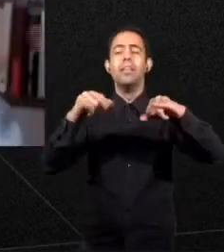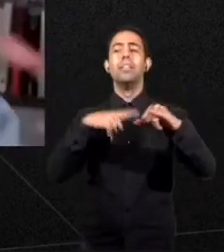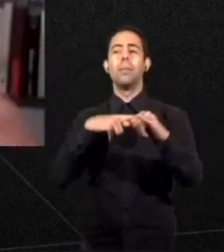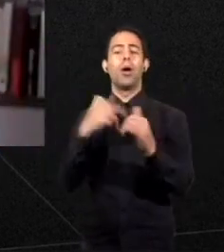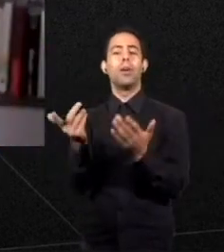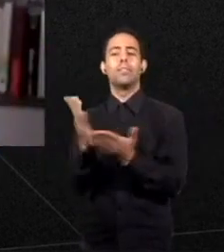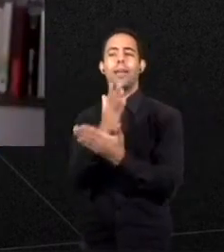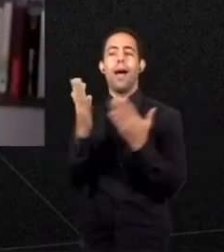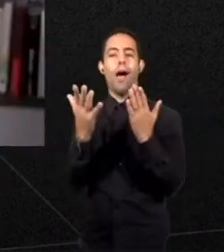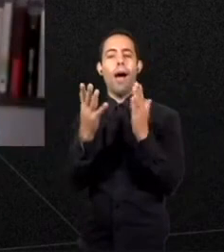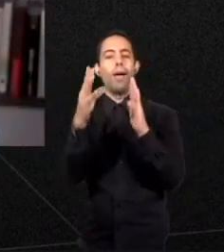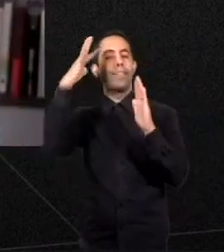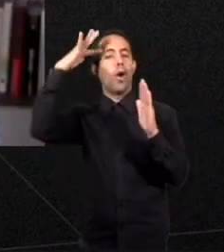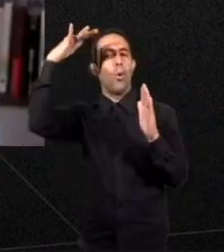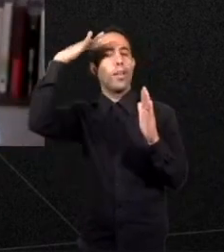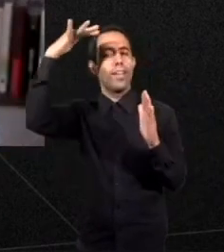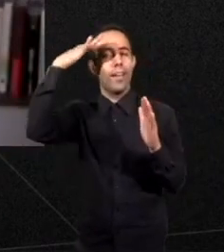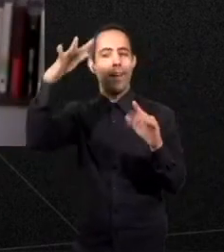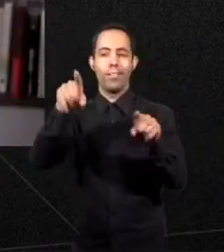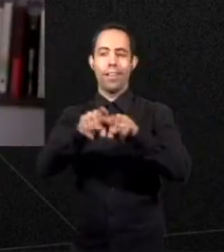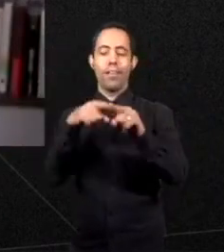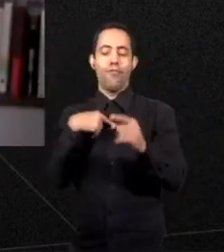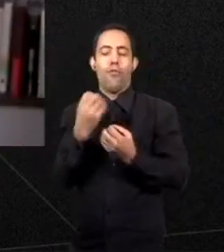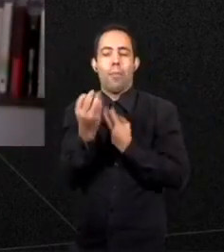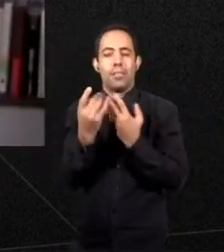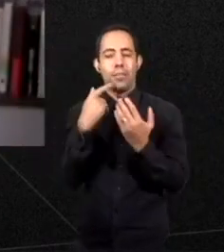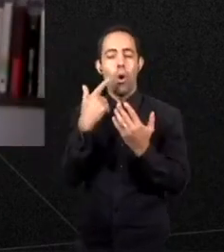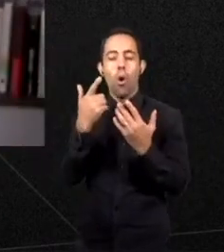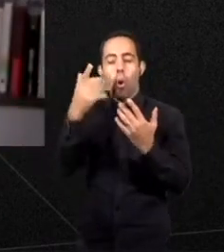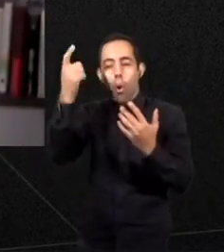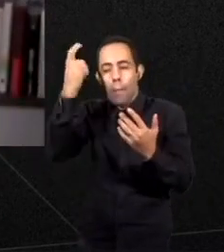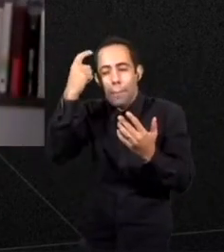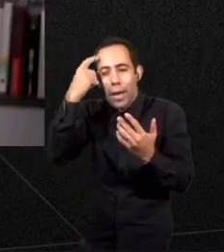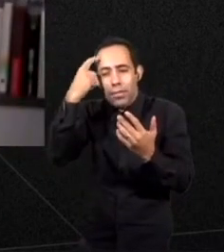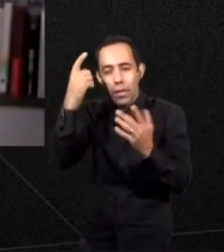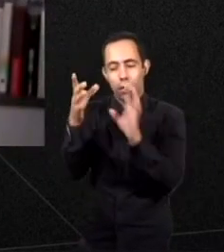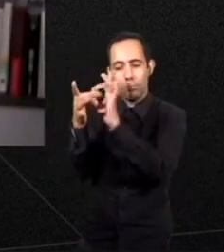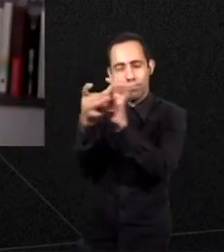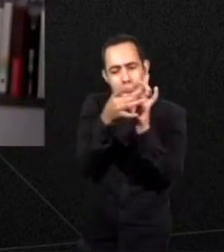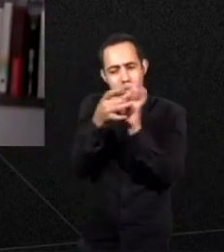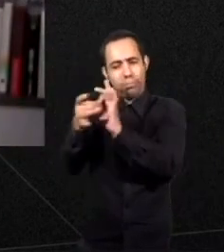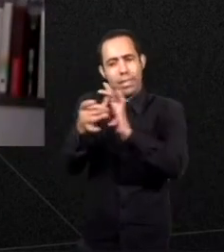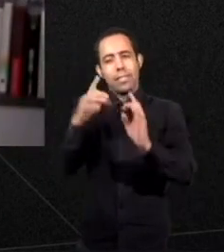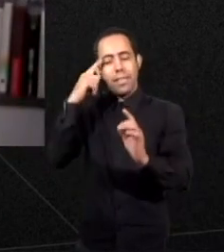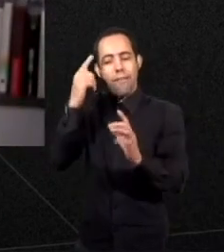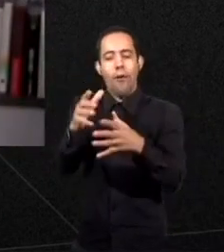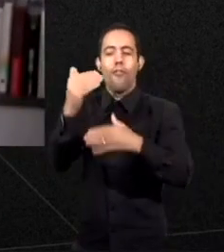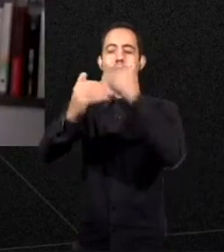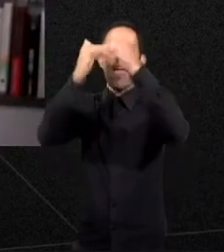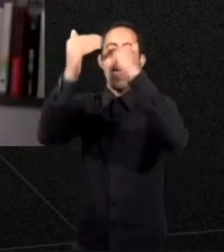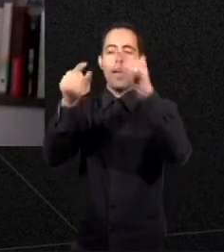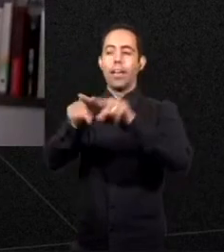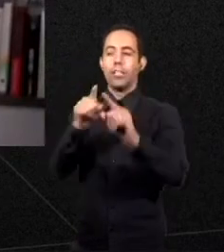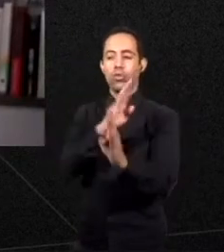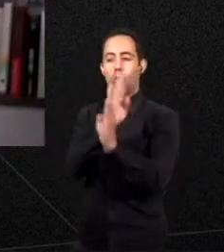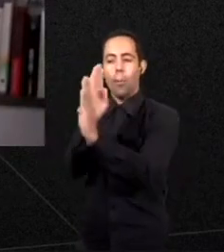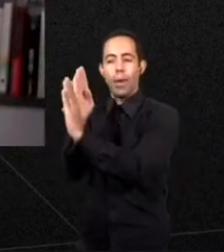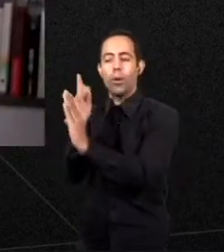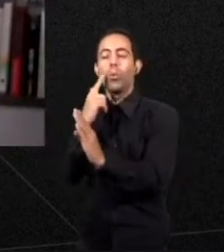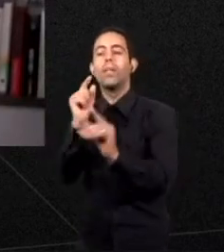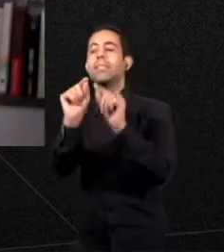their minds together to develop medicines, to understand what is happening, this is the best